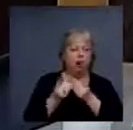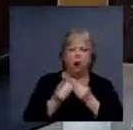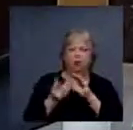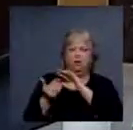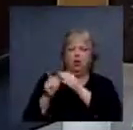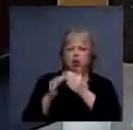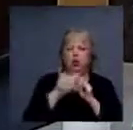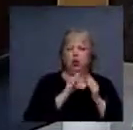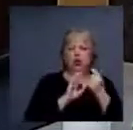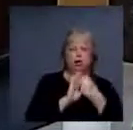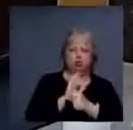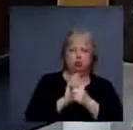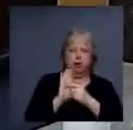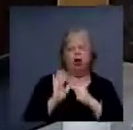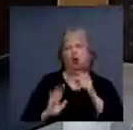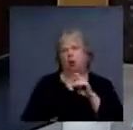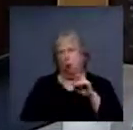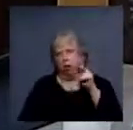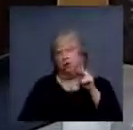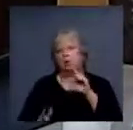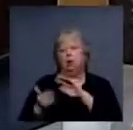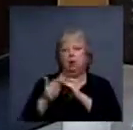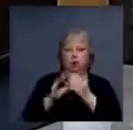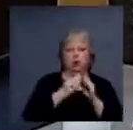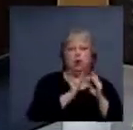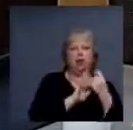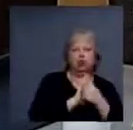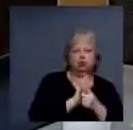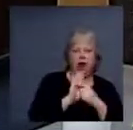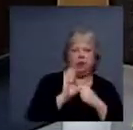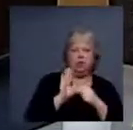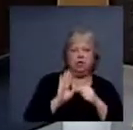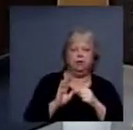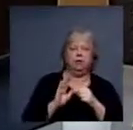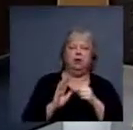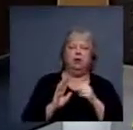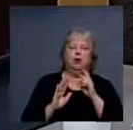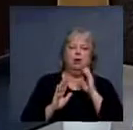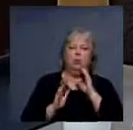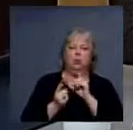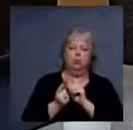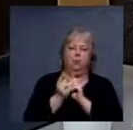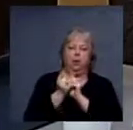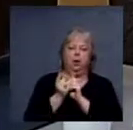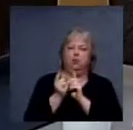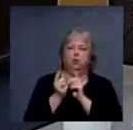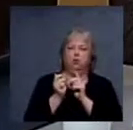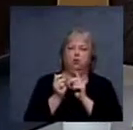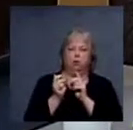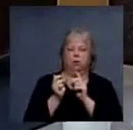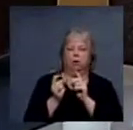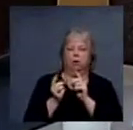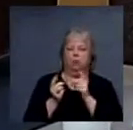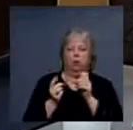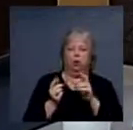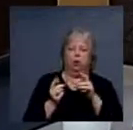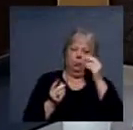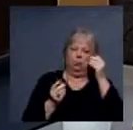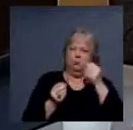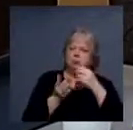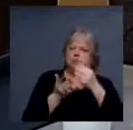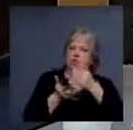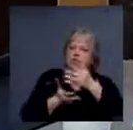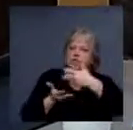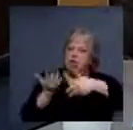believe. Arkansas Community Corrections, sorry. I'm meeting with her about some ideas that I have